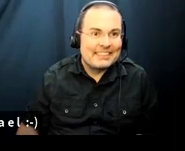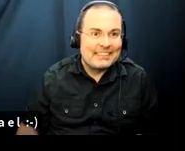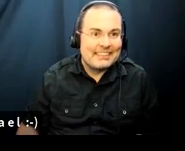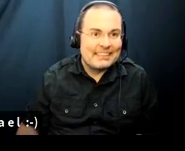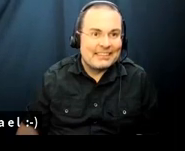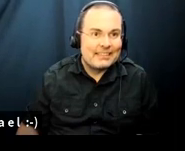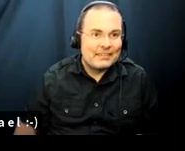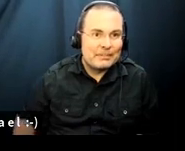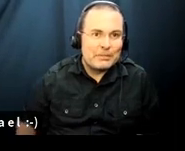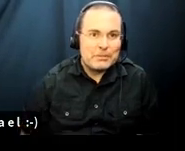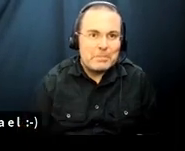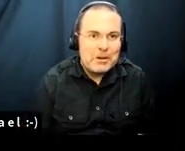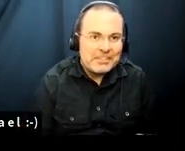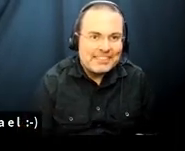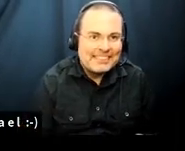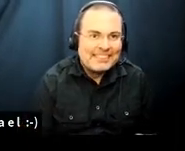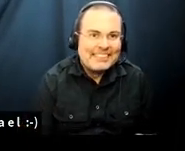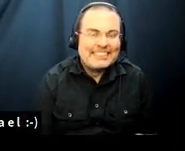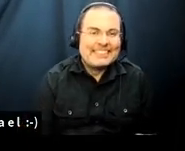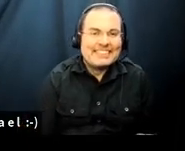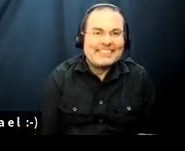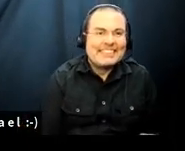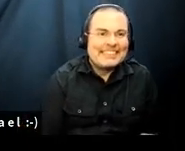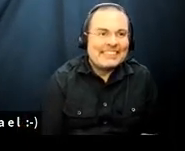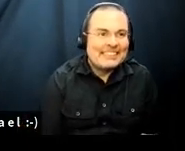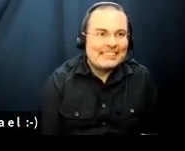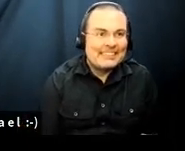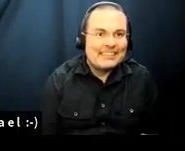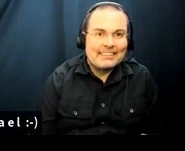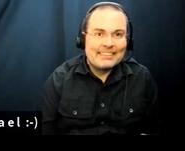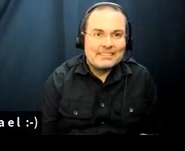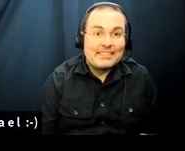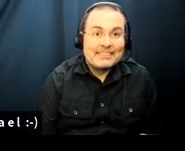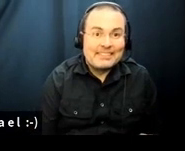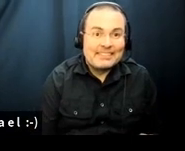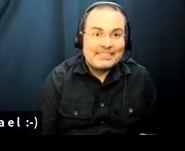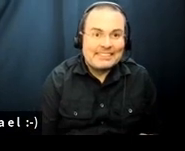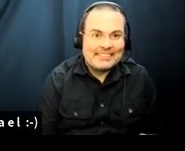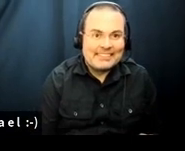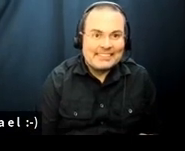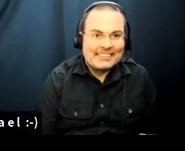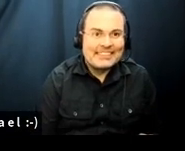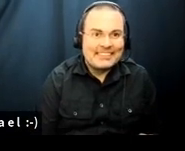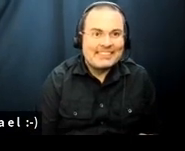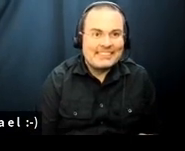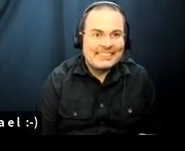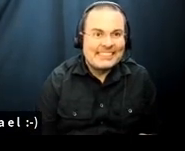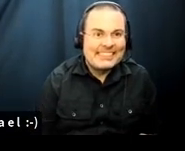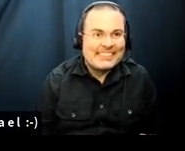Wow. You're so smart. What a big girl. Whew.